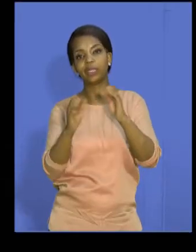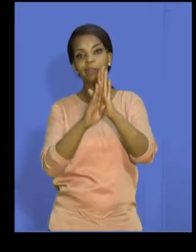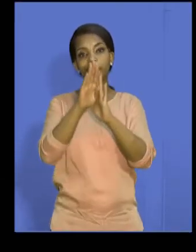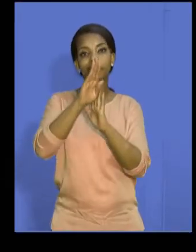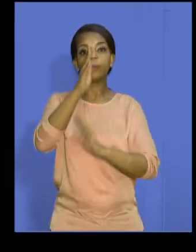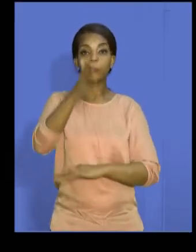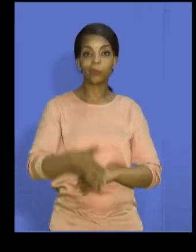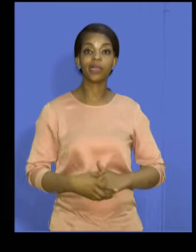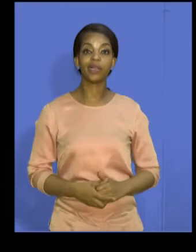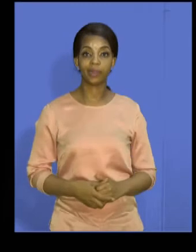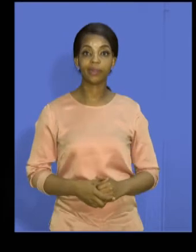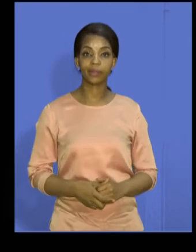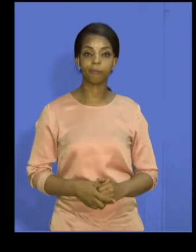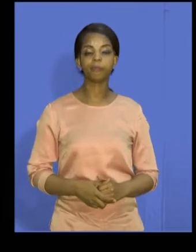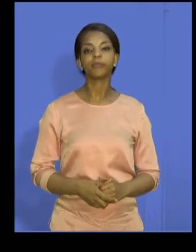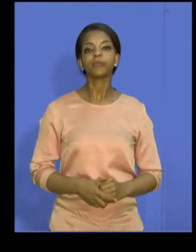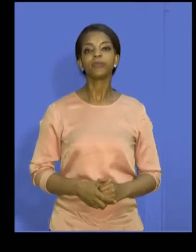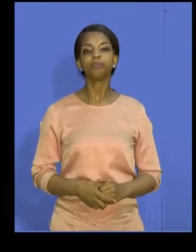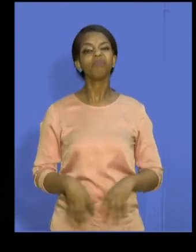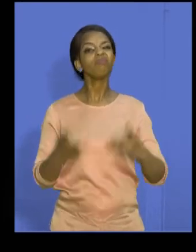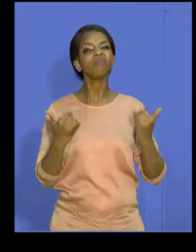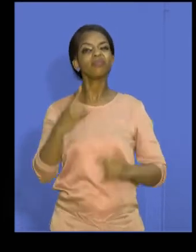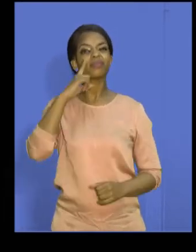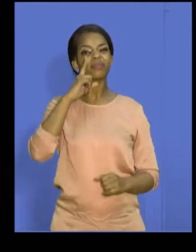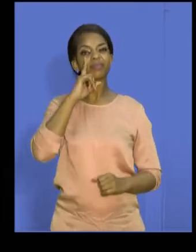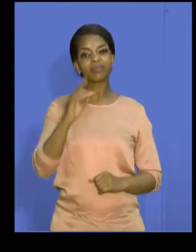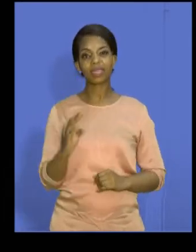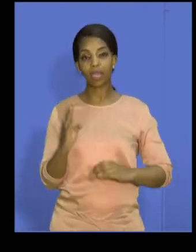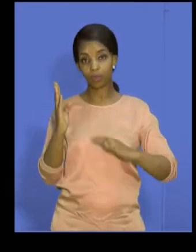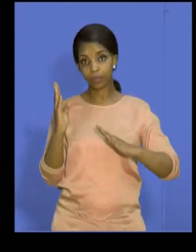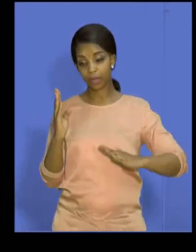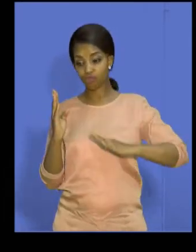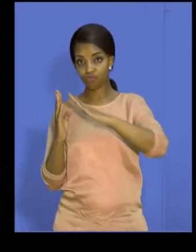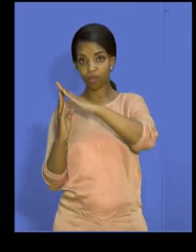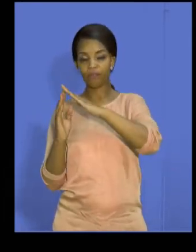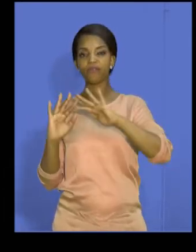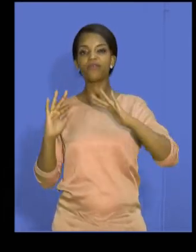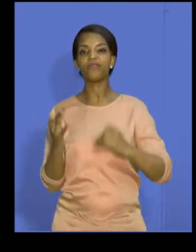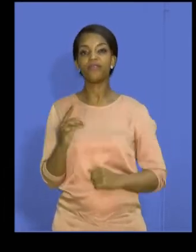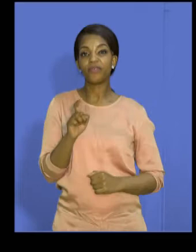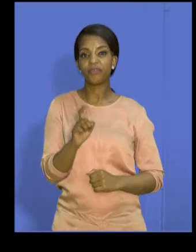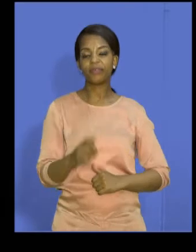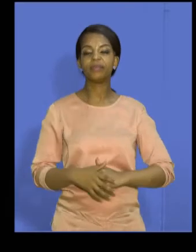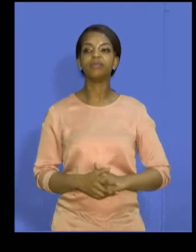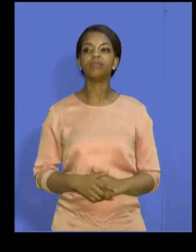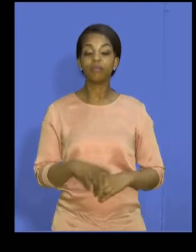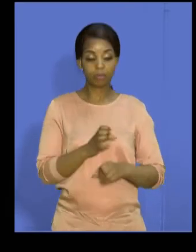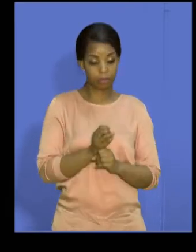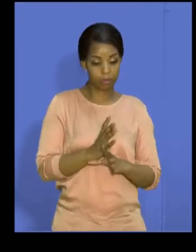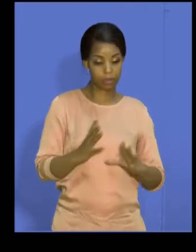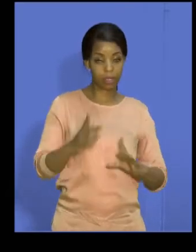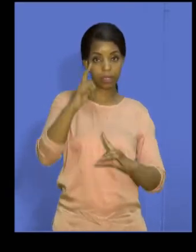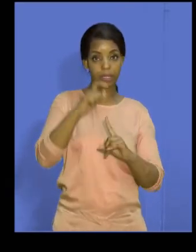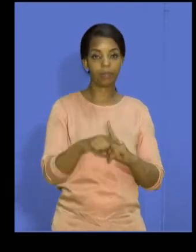I then put this on a graph, right? So initially, the person walked 5,000 steps, right? So